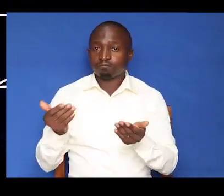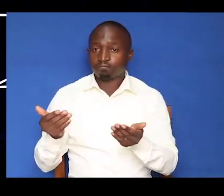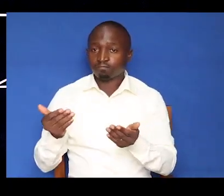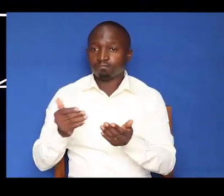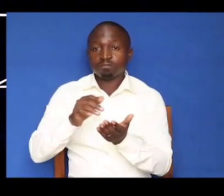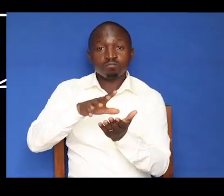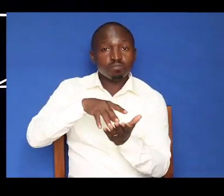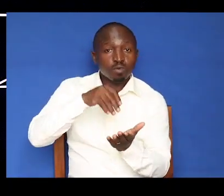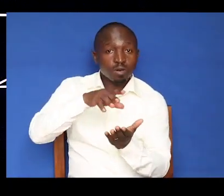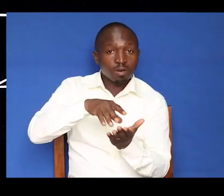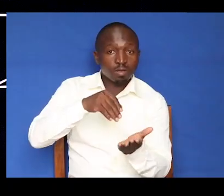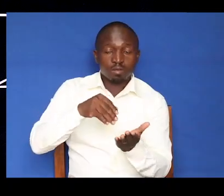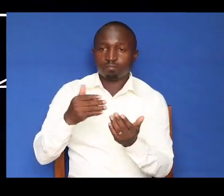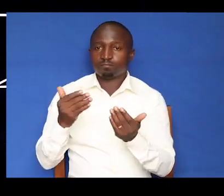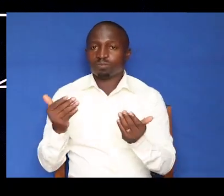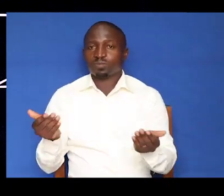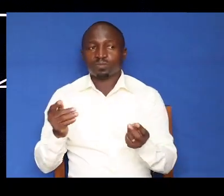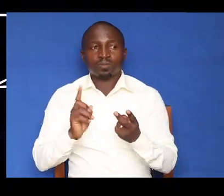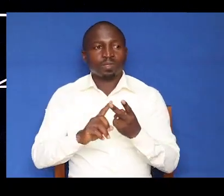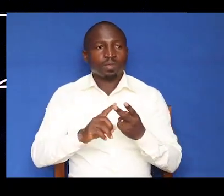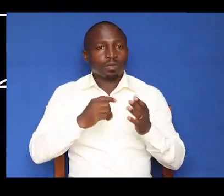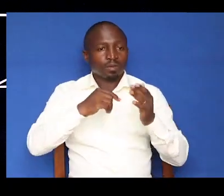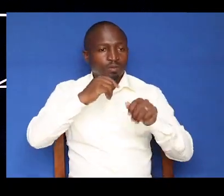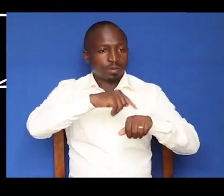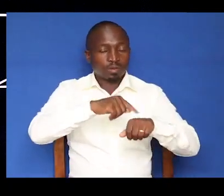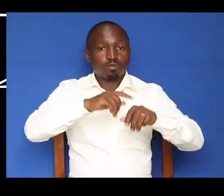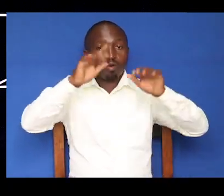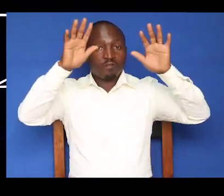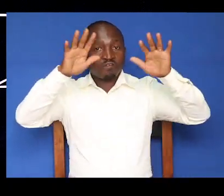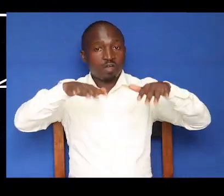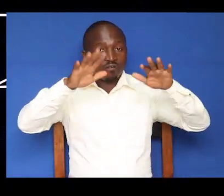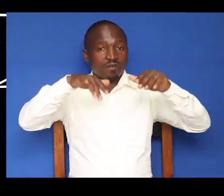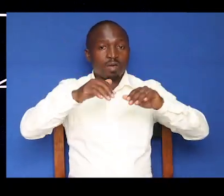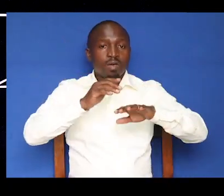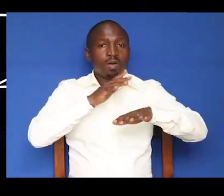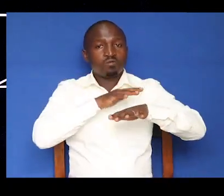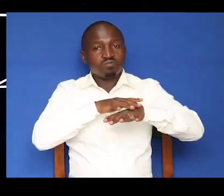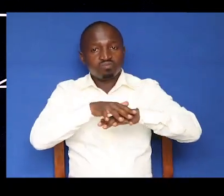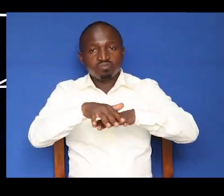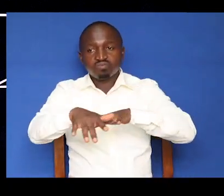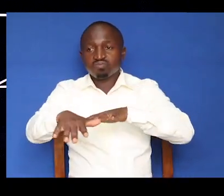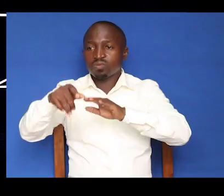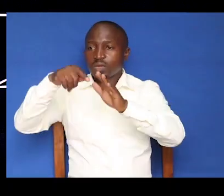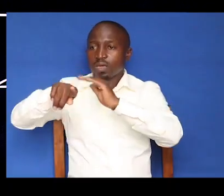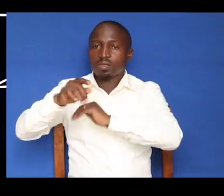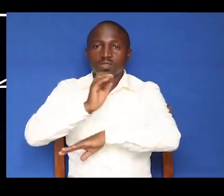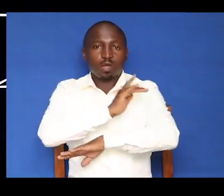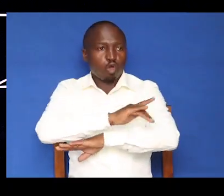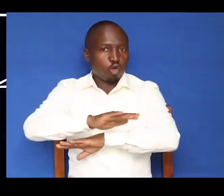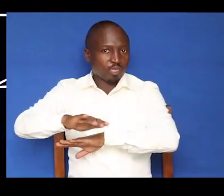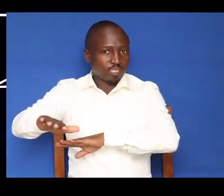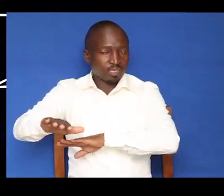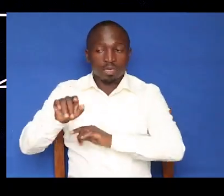Agrochemicals like fertilizers, in time of rain, they are carried into the oceans and thus